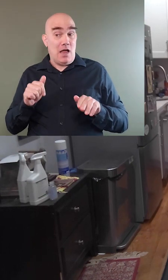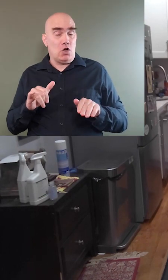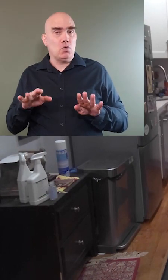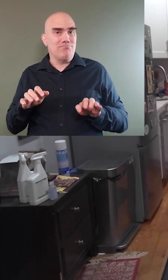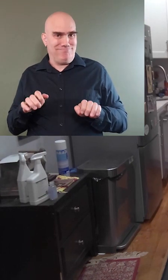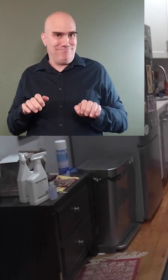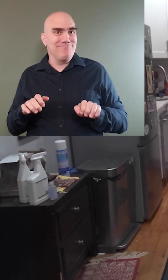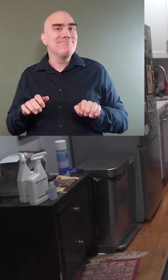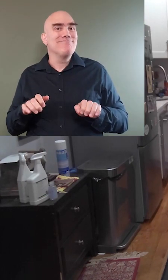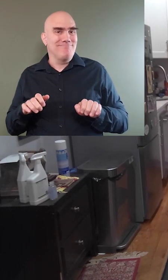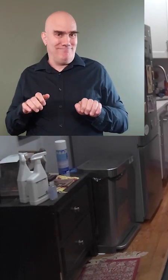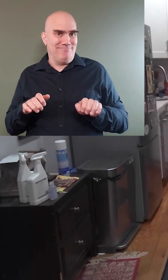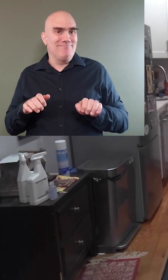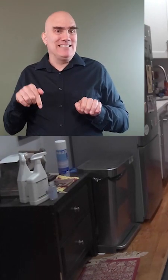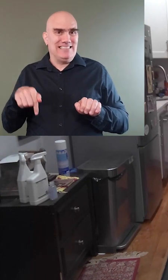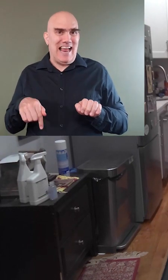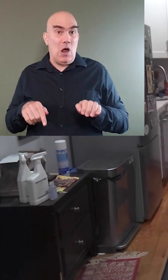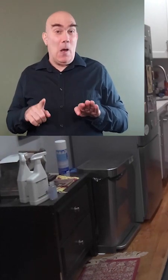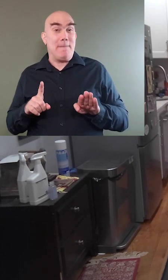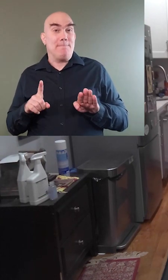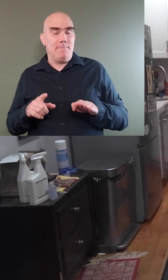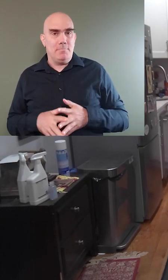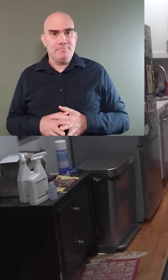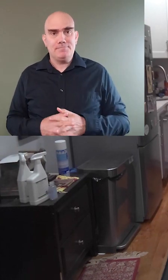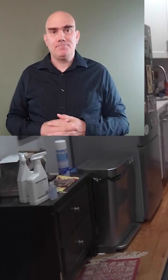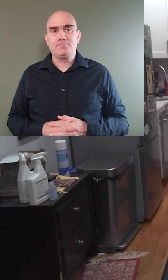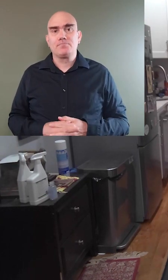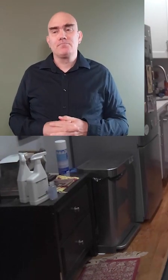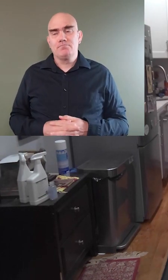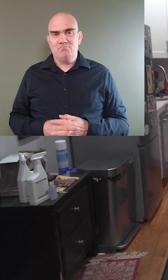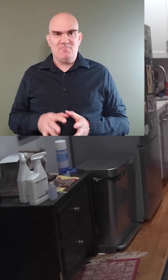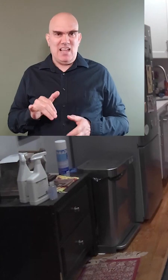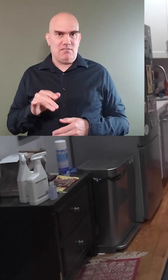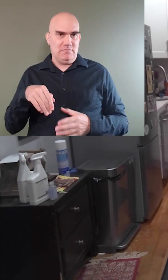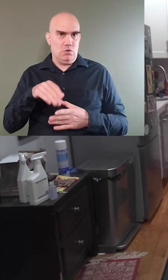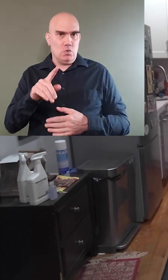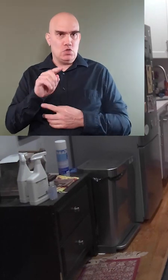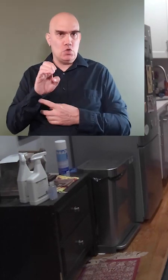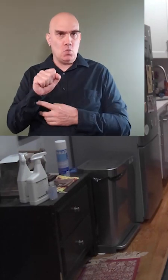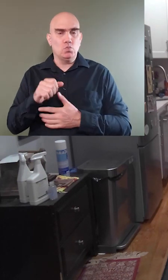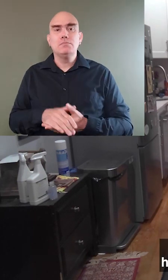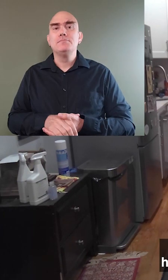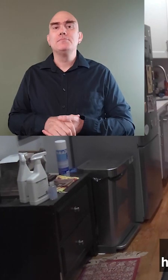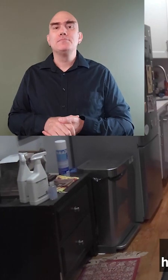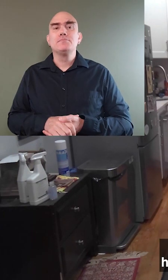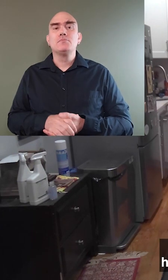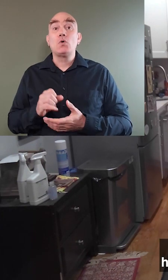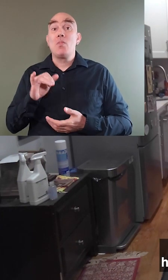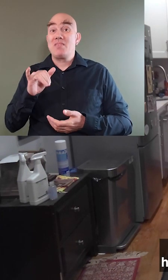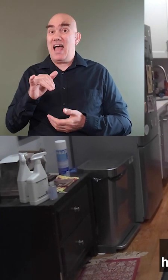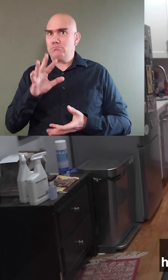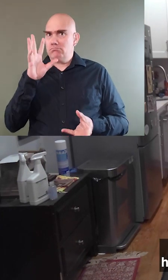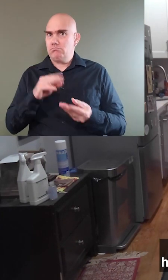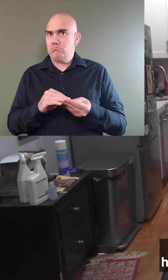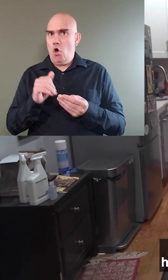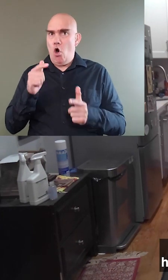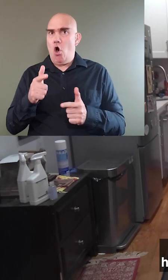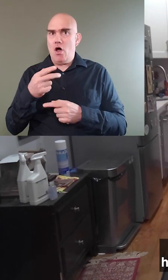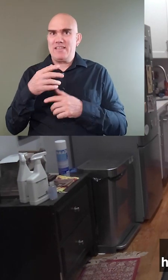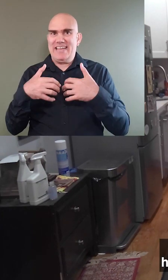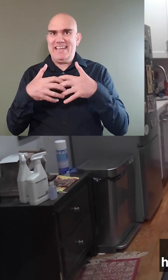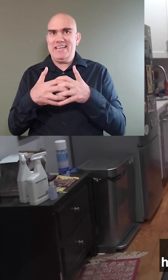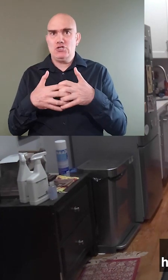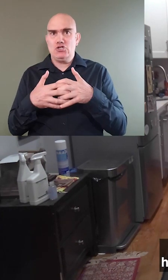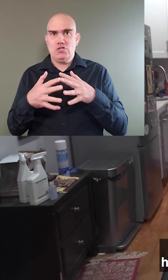also curve them down. Those are hinge joints in your toes. So those are all of the